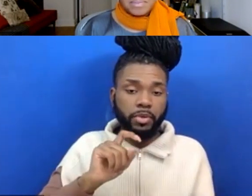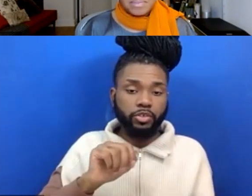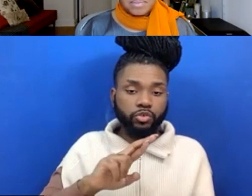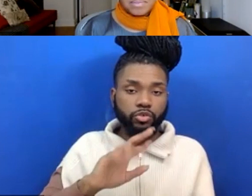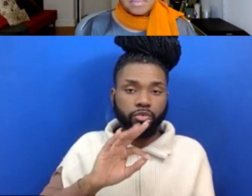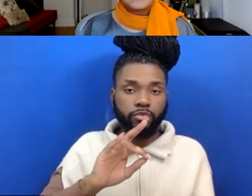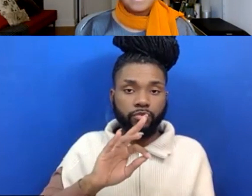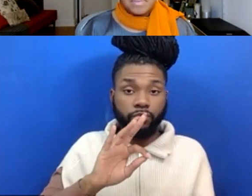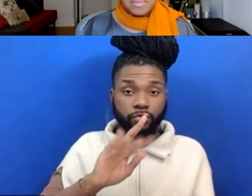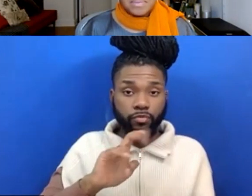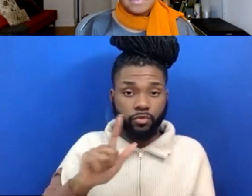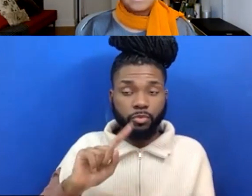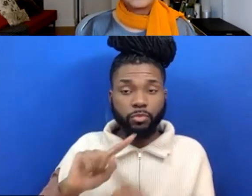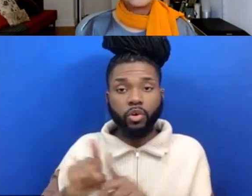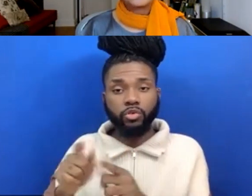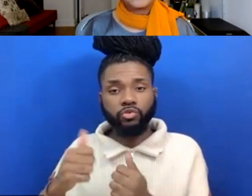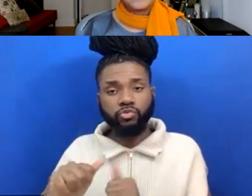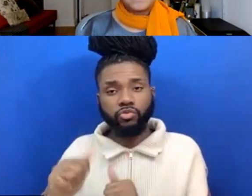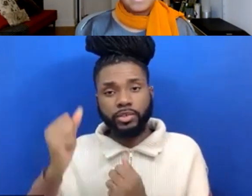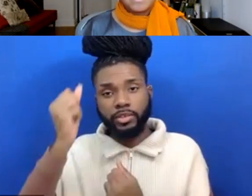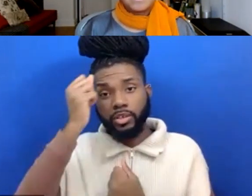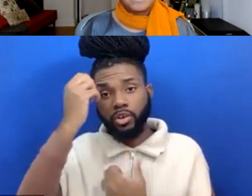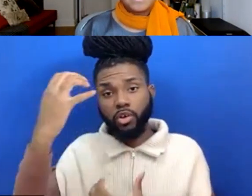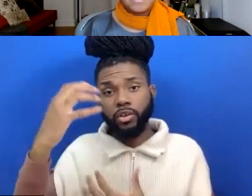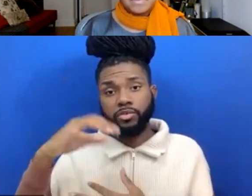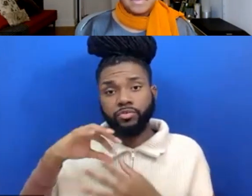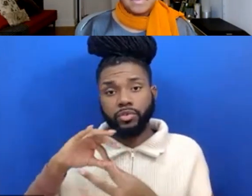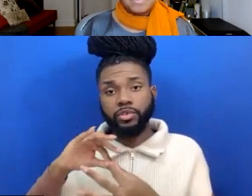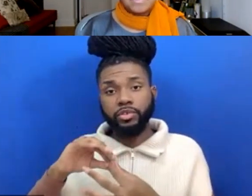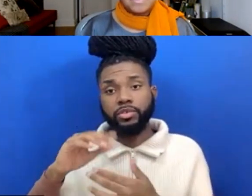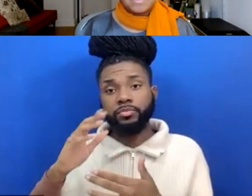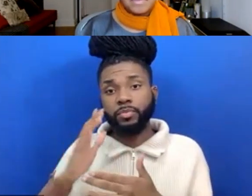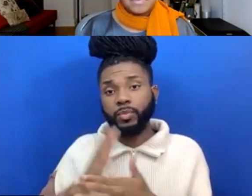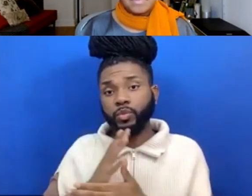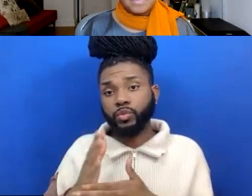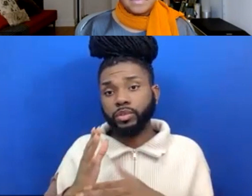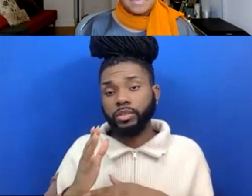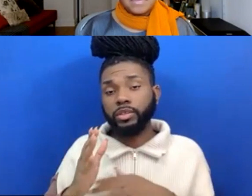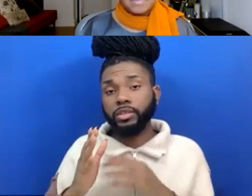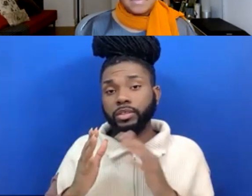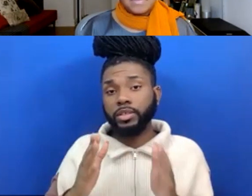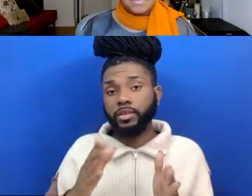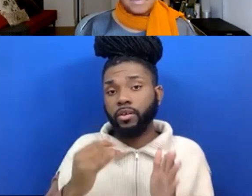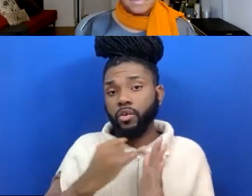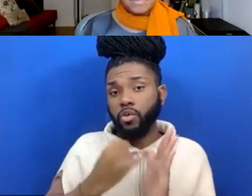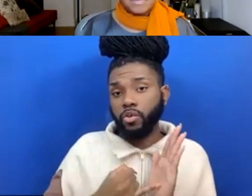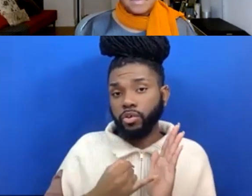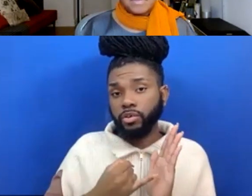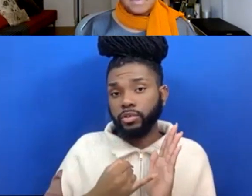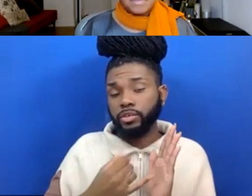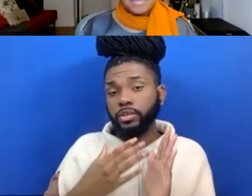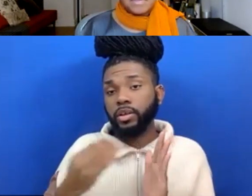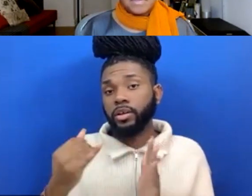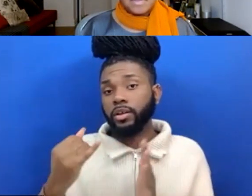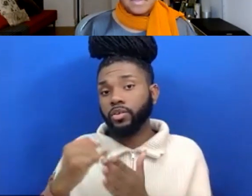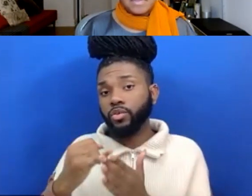kind of decolonizing the relationship between, you know, art and